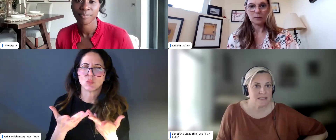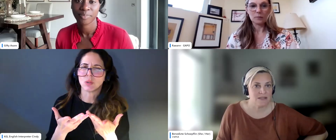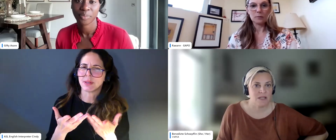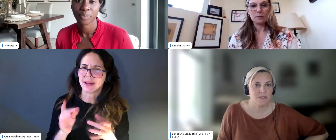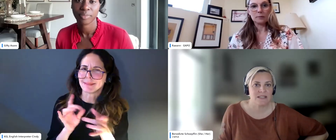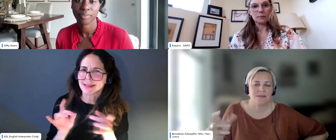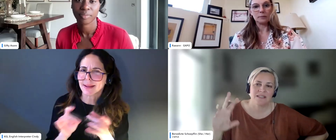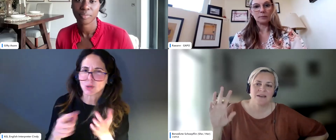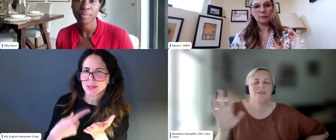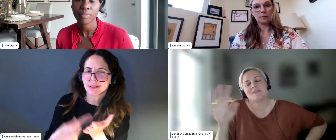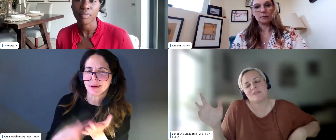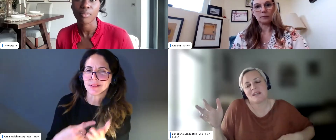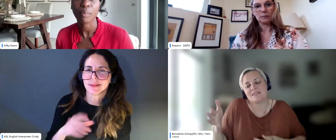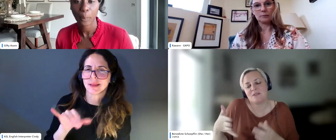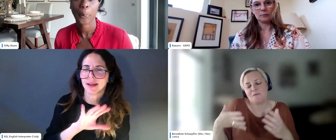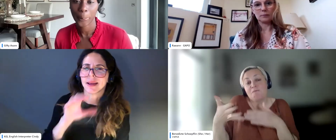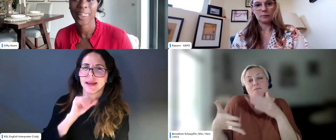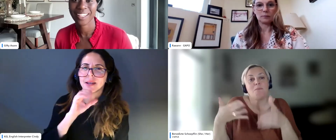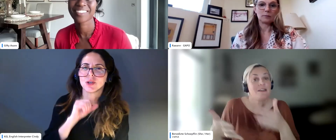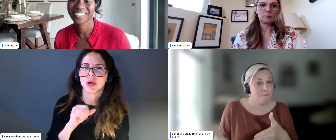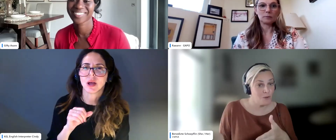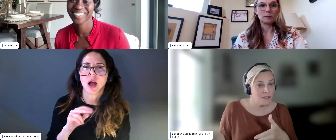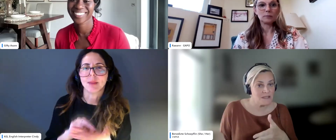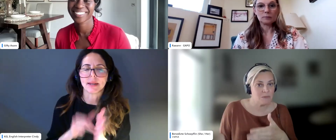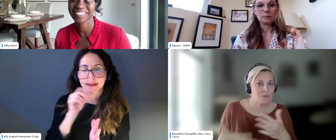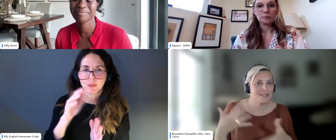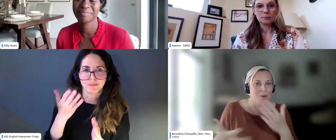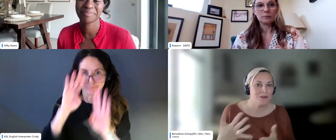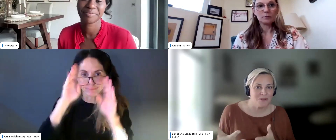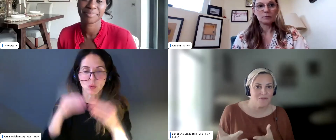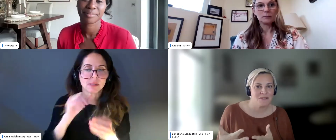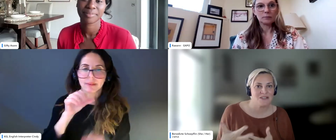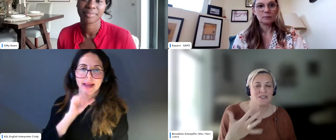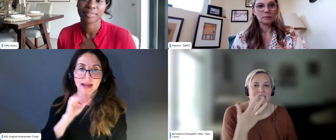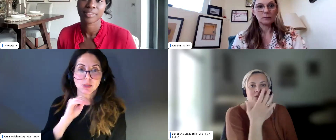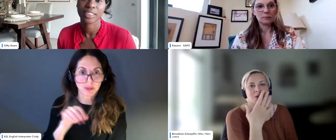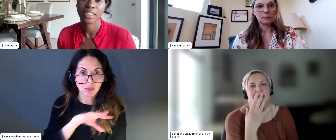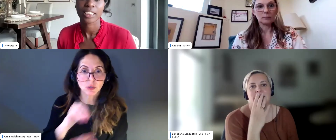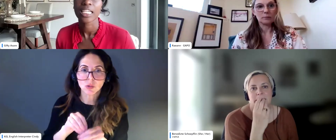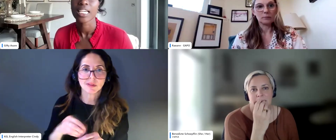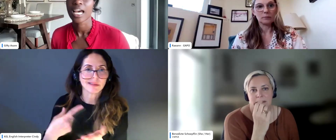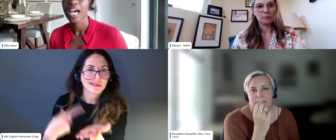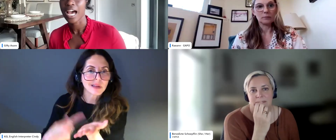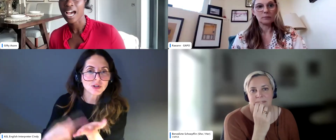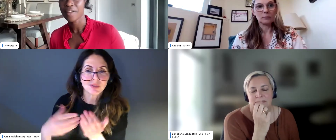addressed in any way? Was that something that, I know it was not necessarily the main focus, but was that part of the conversation in any way?